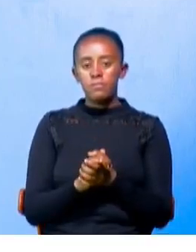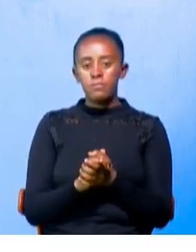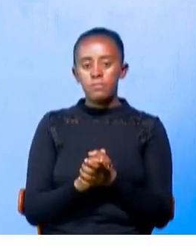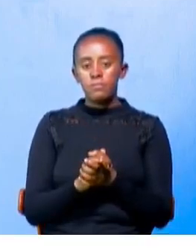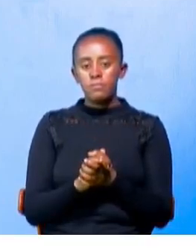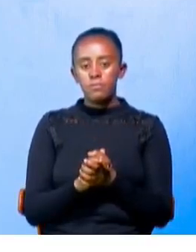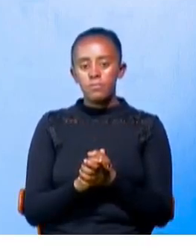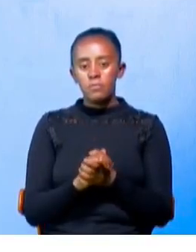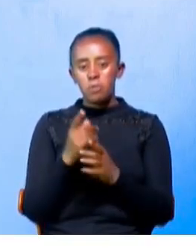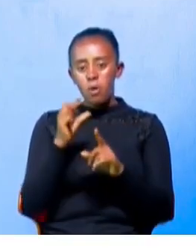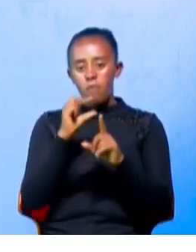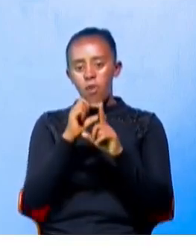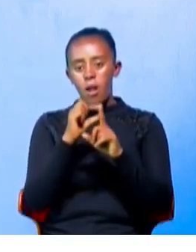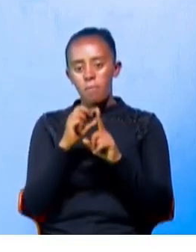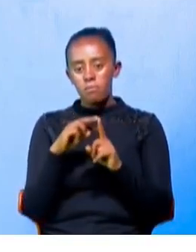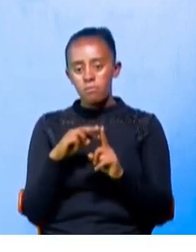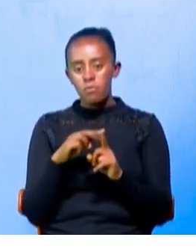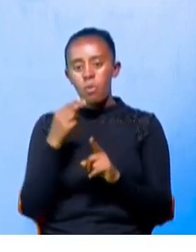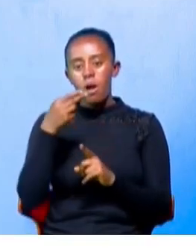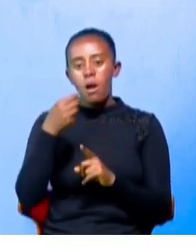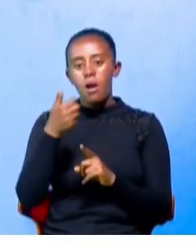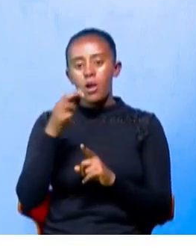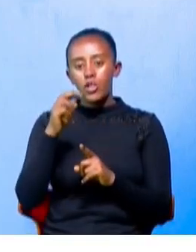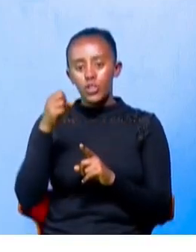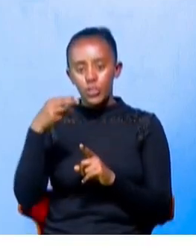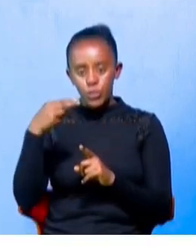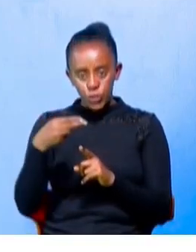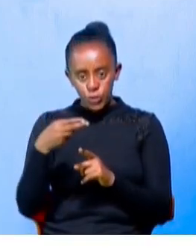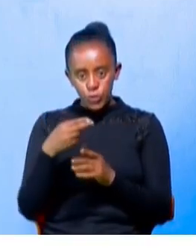These are the vocabularies. Harsh,